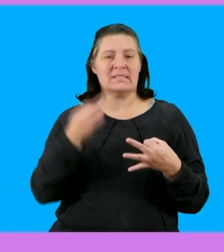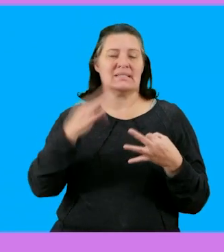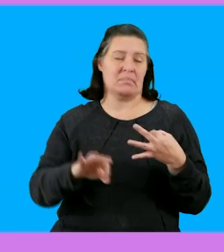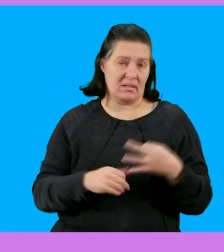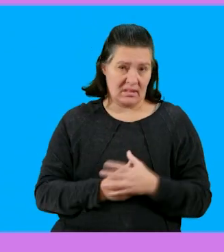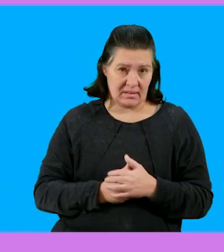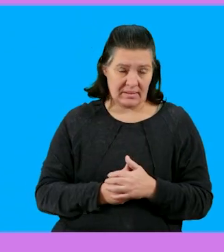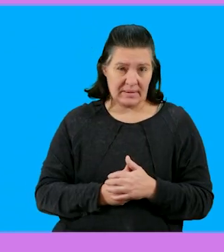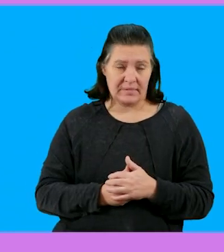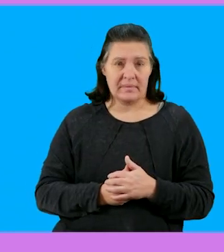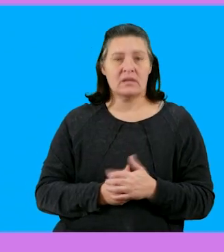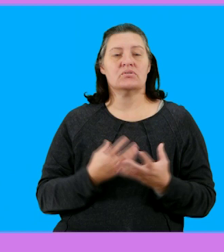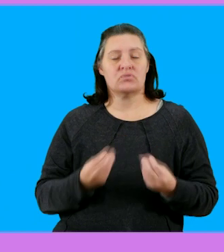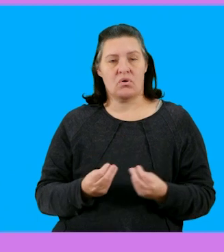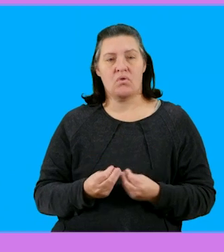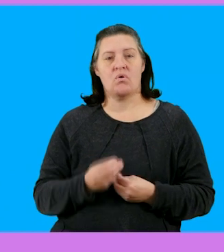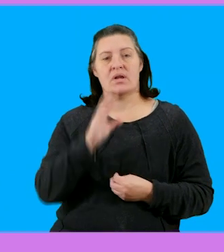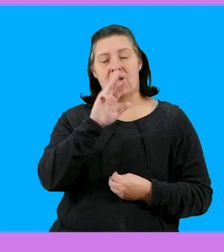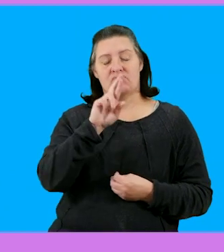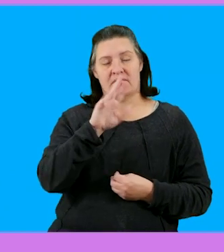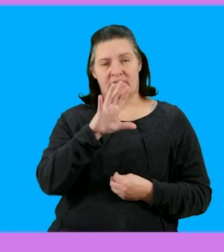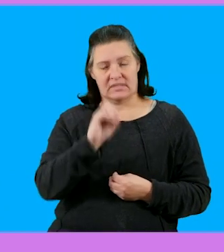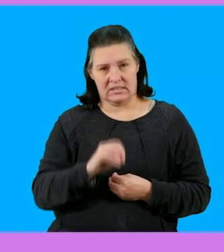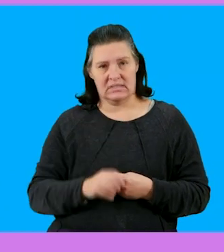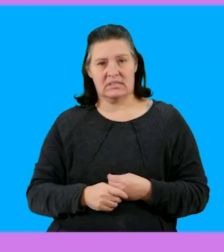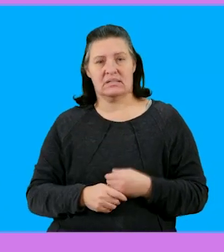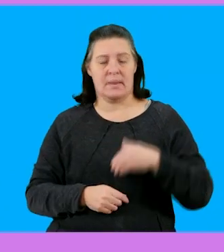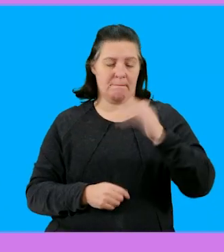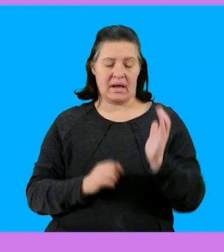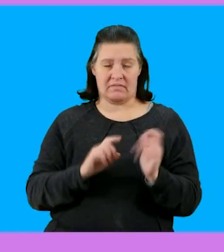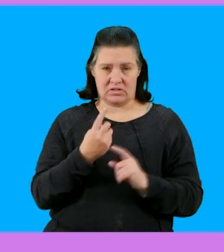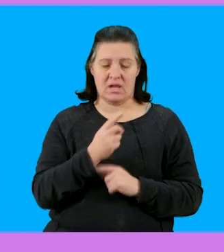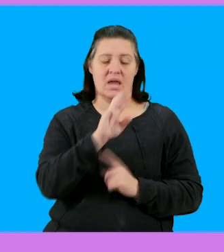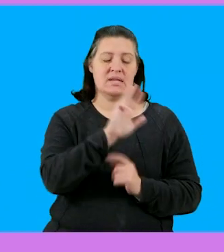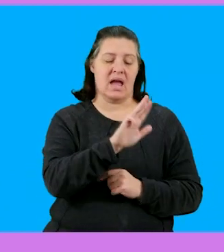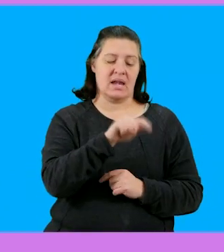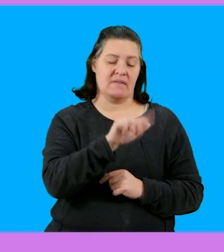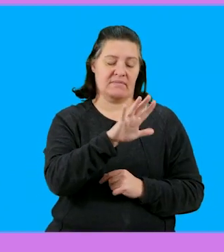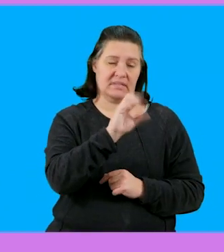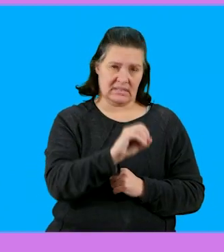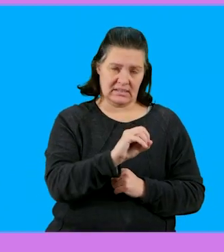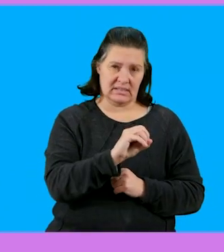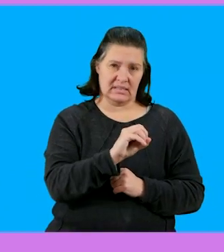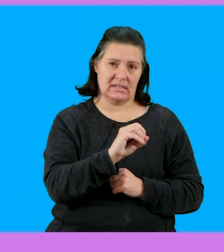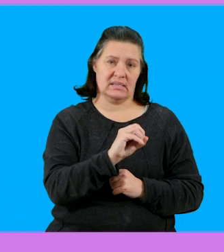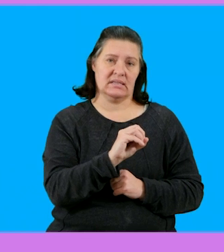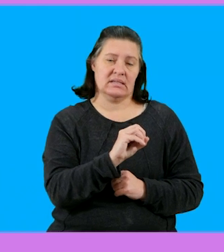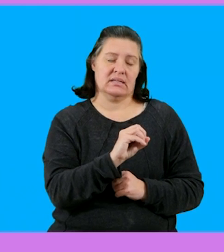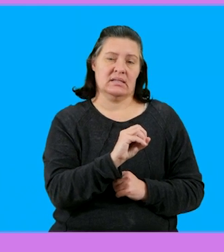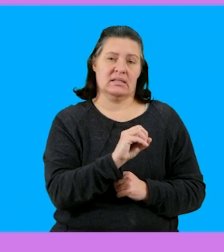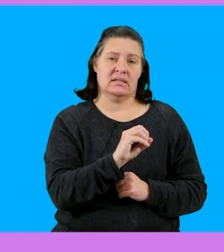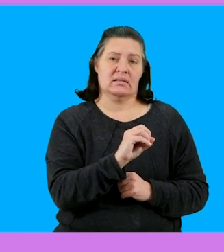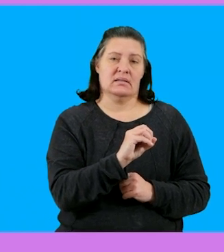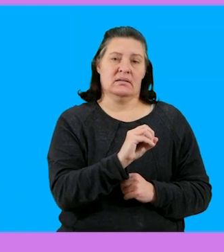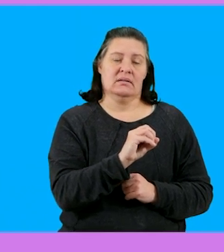to simplify. Okay, so let's keep the 950. Bottom says bracket first. So 950. I'm going to